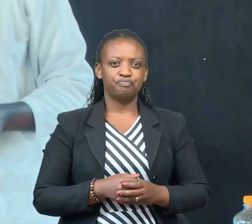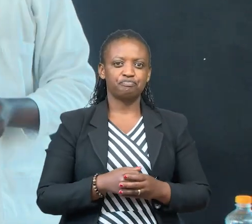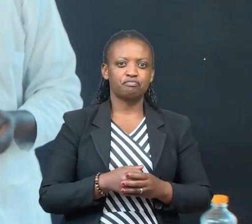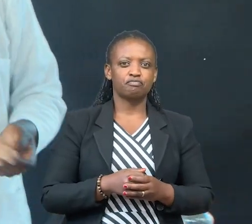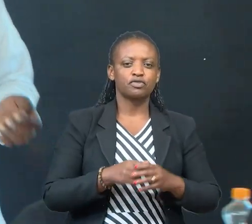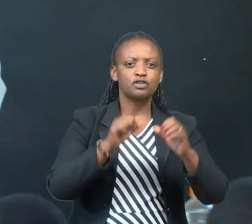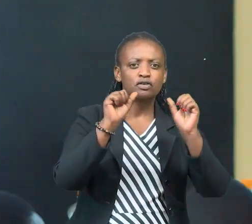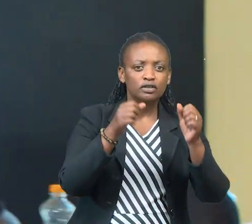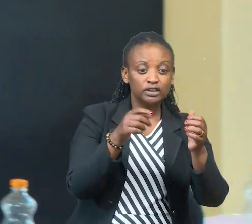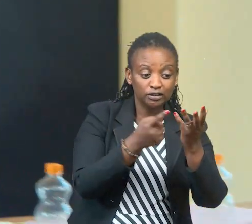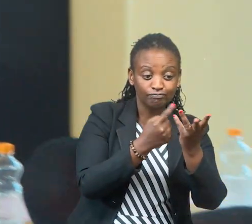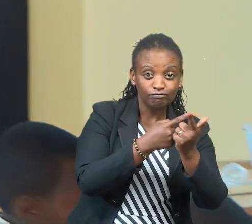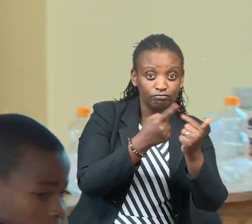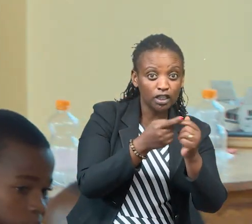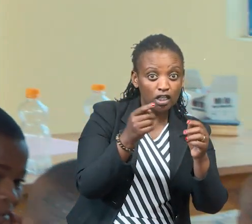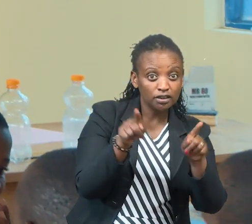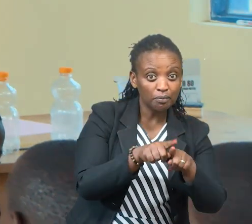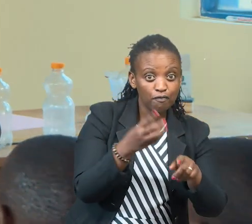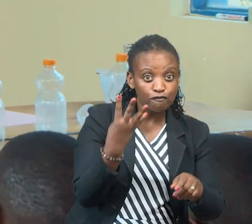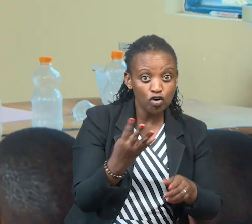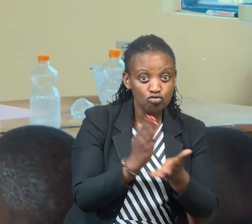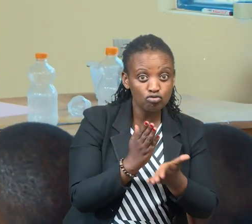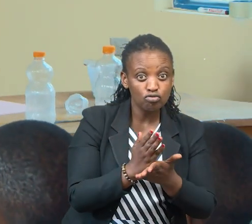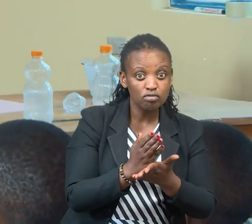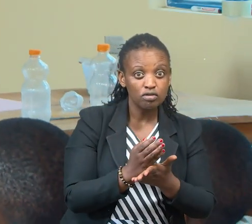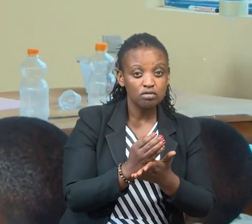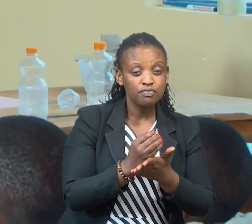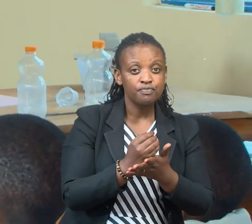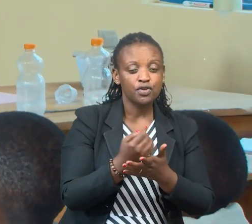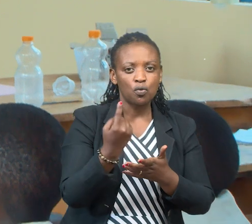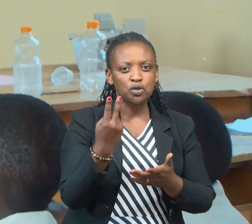Intervals. You count them please, okay? Are they 4? Are they 4?